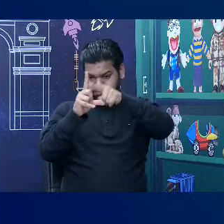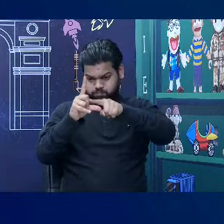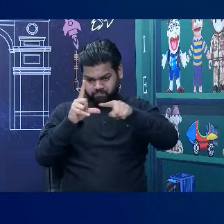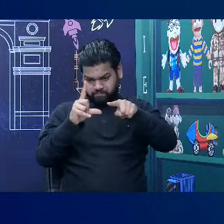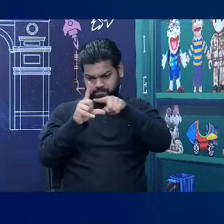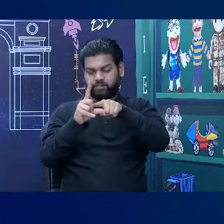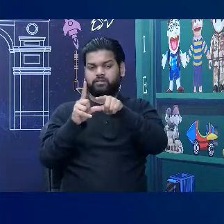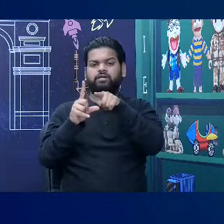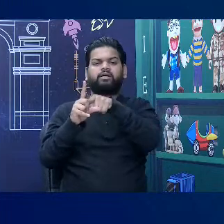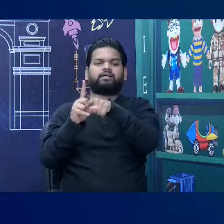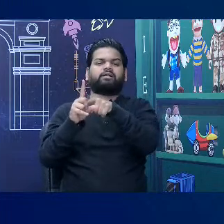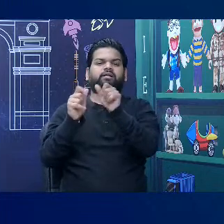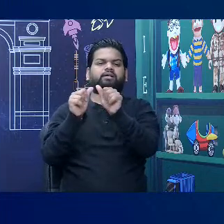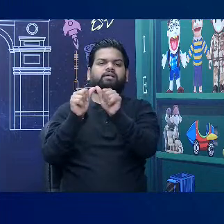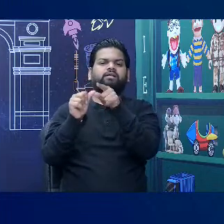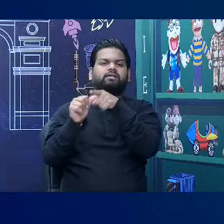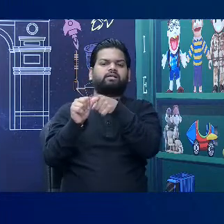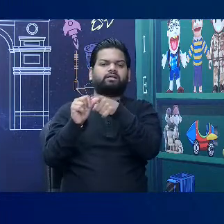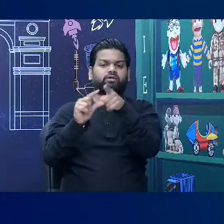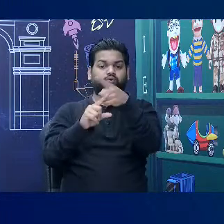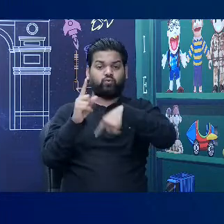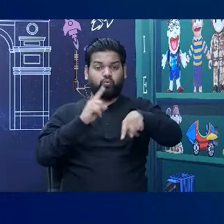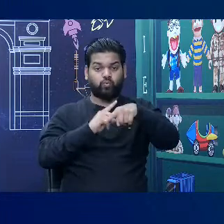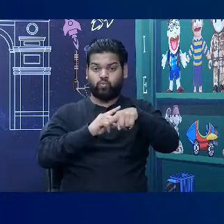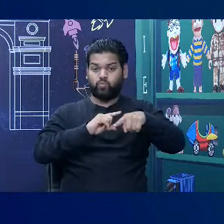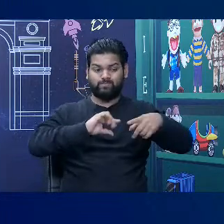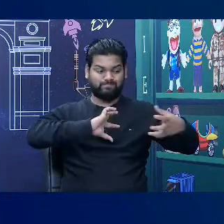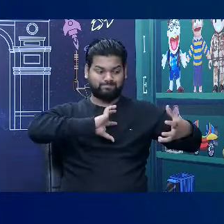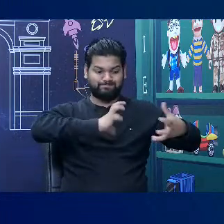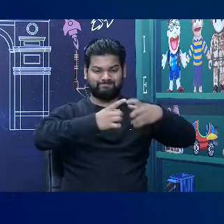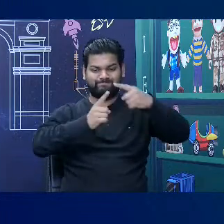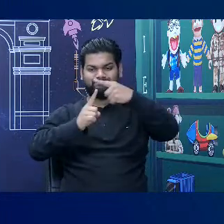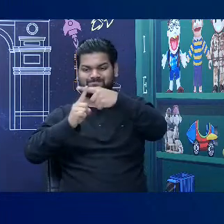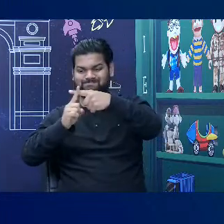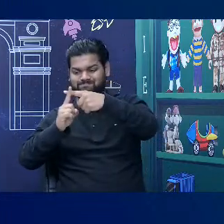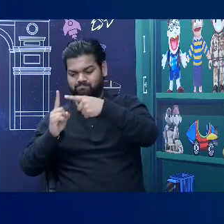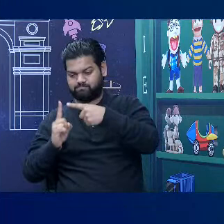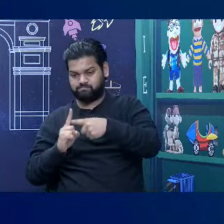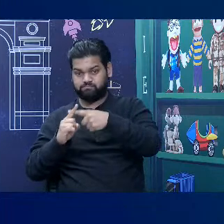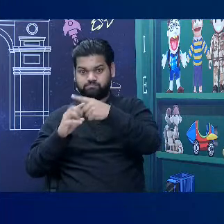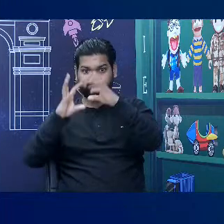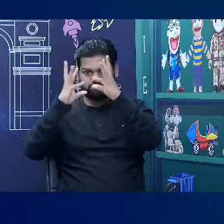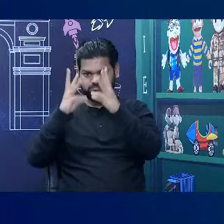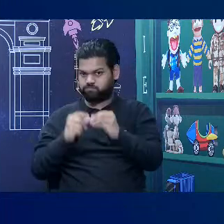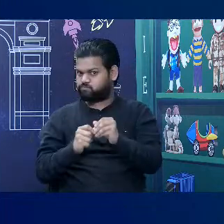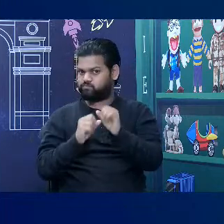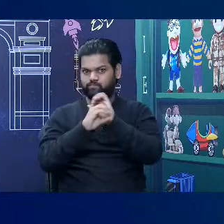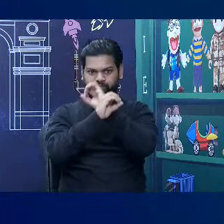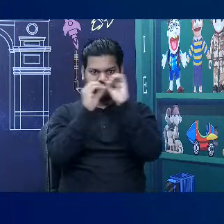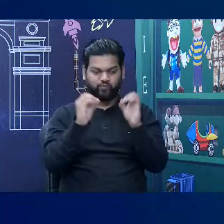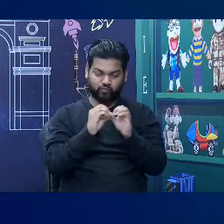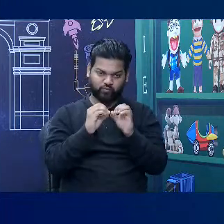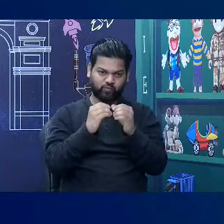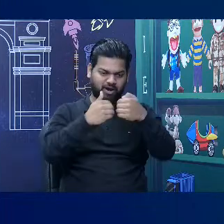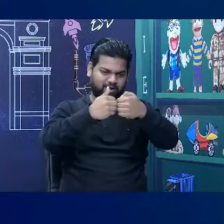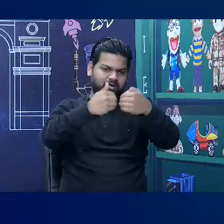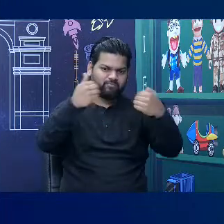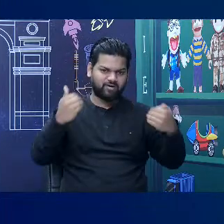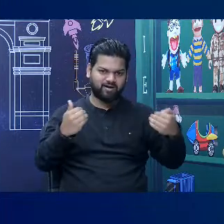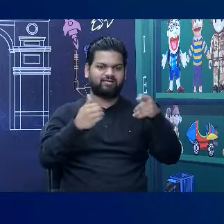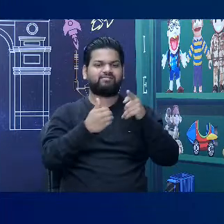is not the product of sine and A, children. Sine separated from A, that is the angle, has no